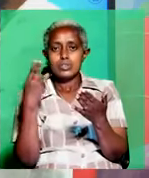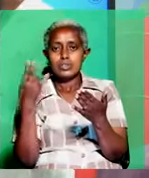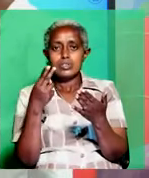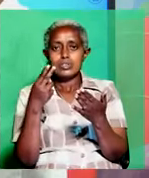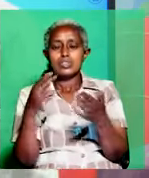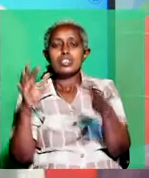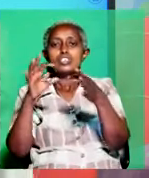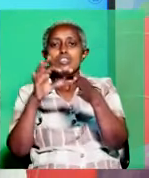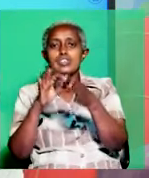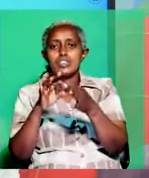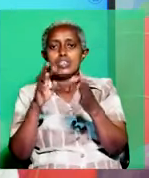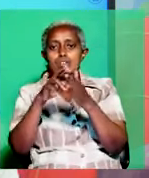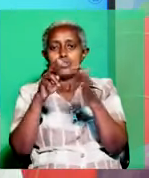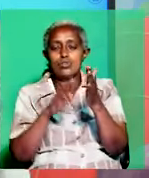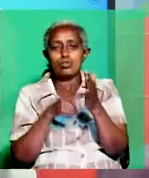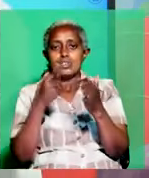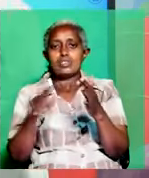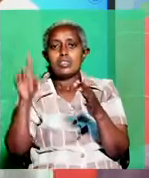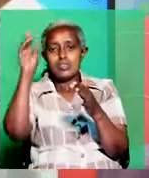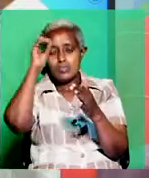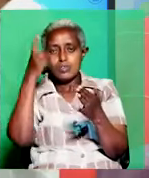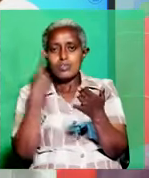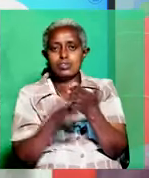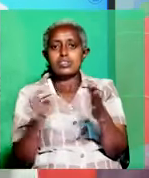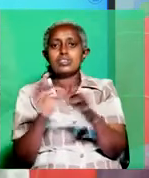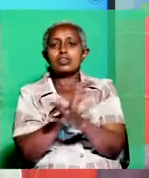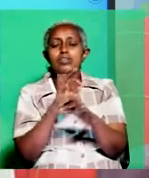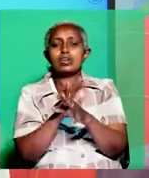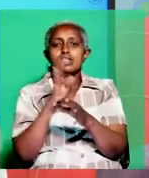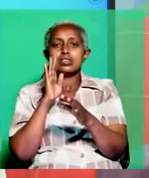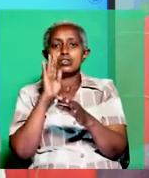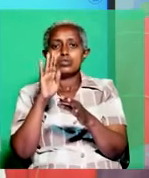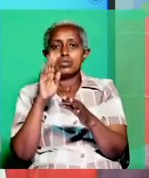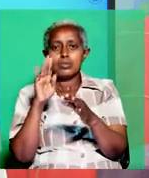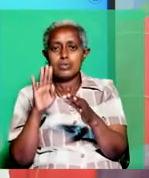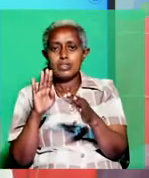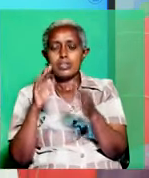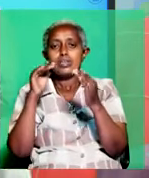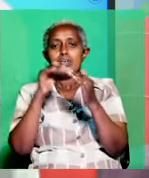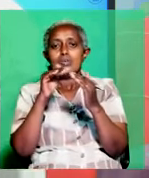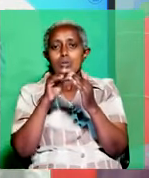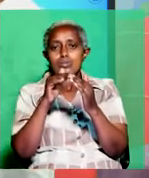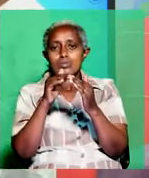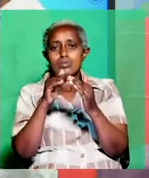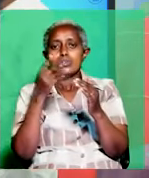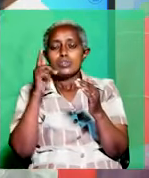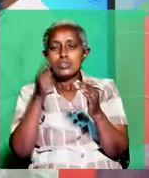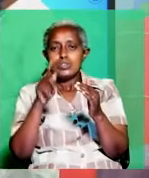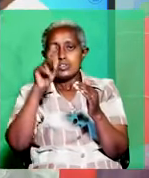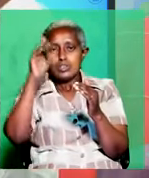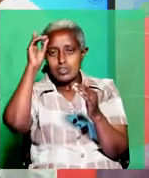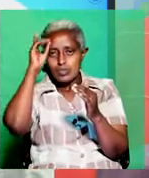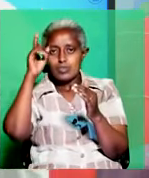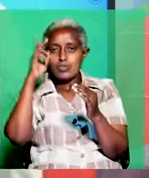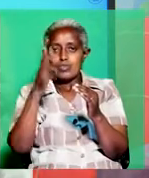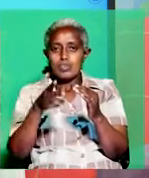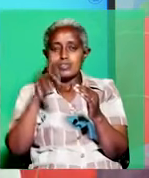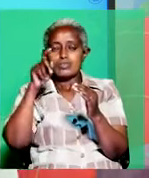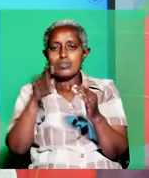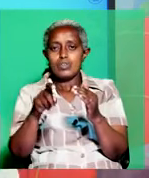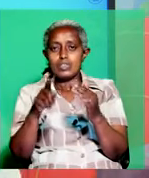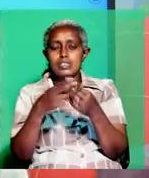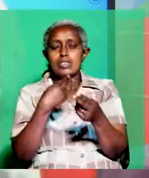chain rule, the derivative of this function will be equal to g derivative of h of x